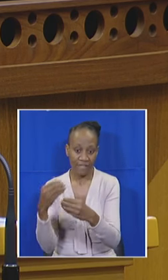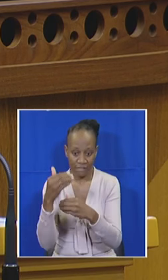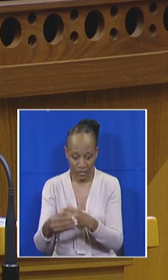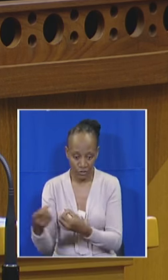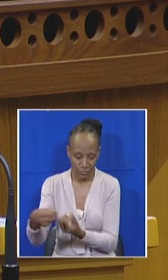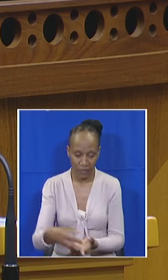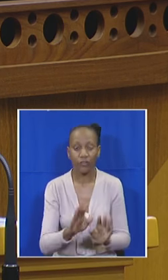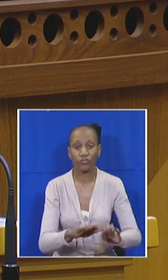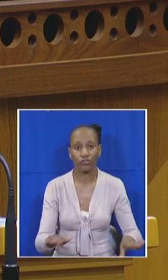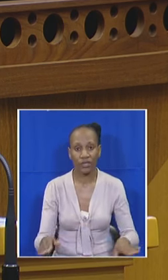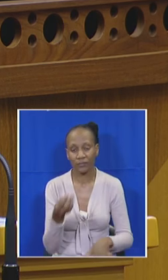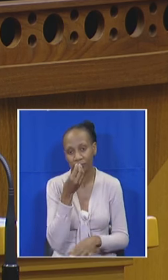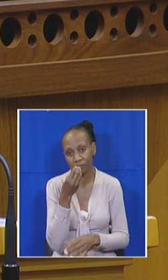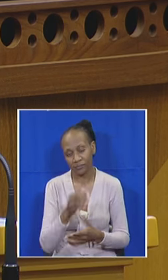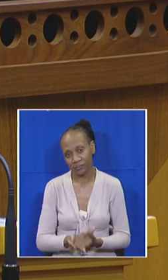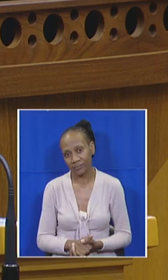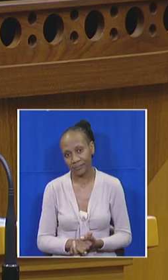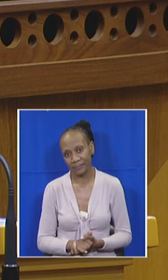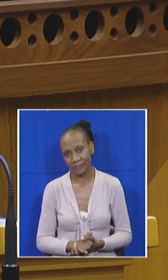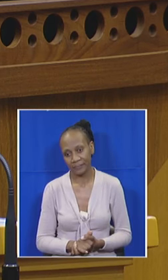okudliwa ngabantwana